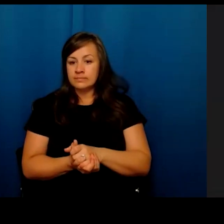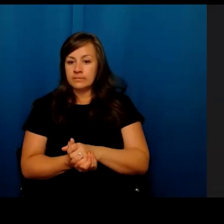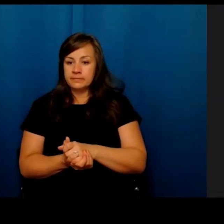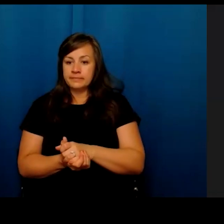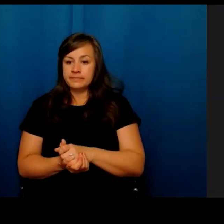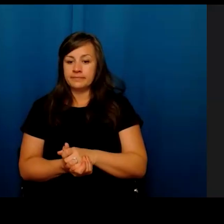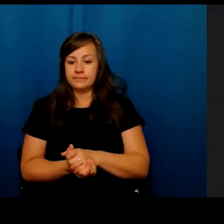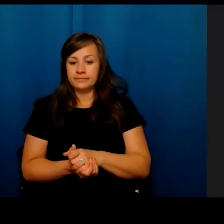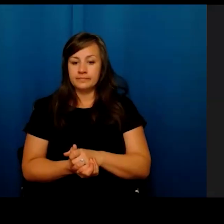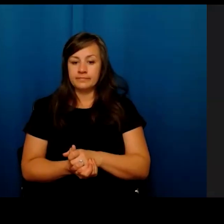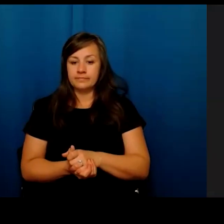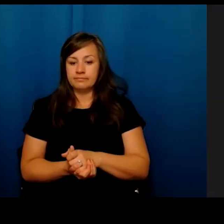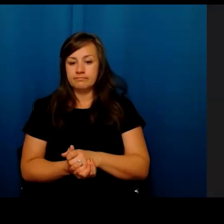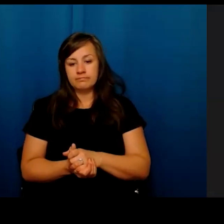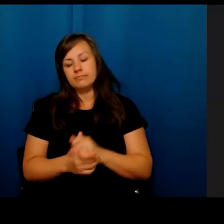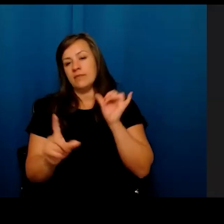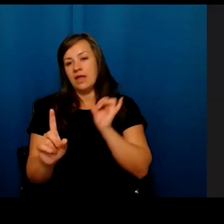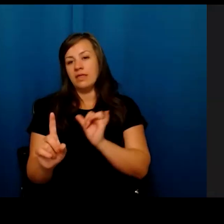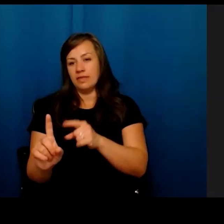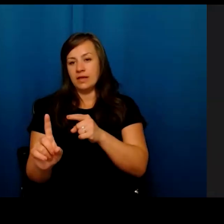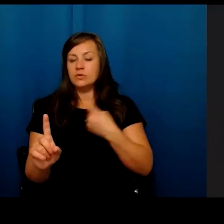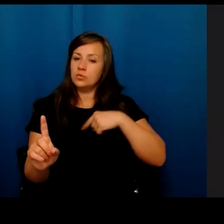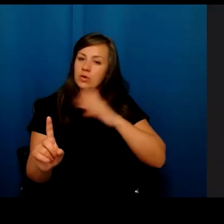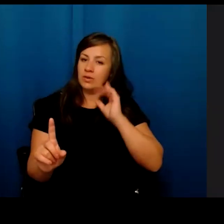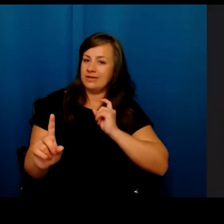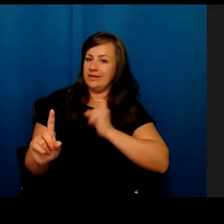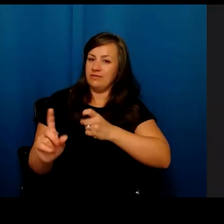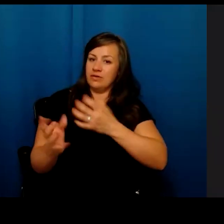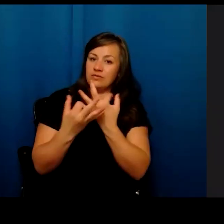And those are the only ones we will grant free licenses for.